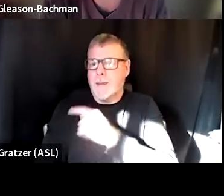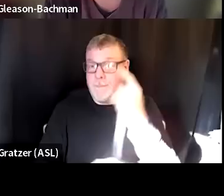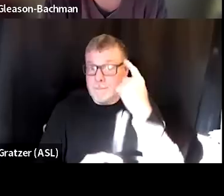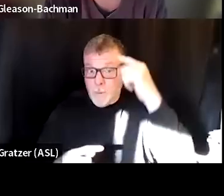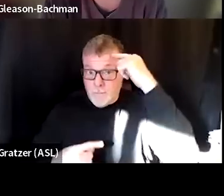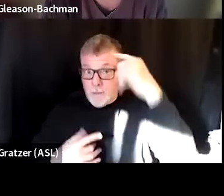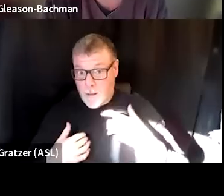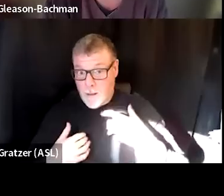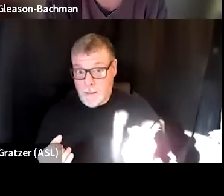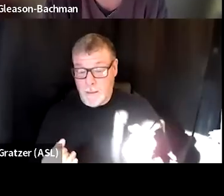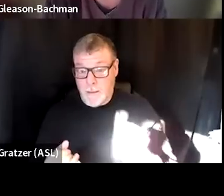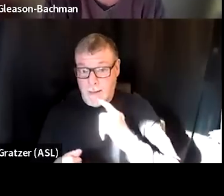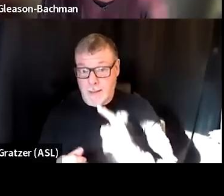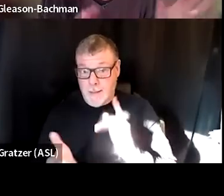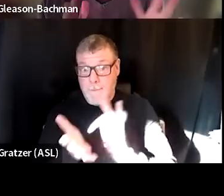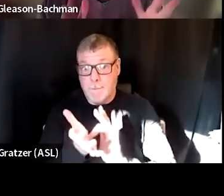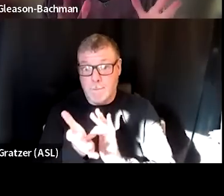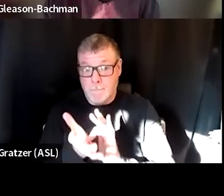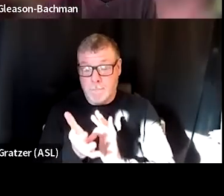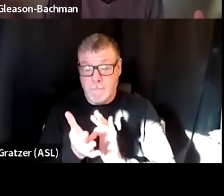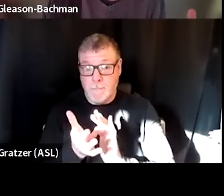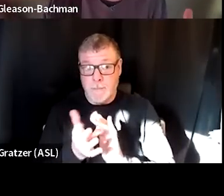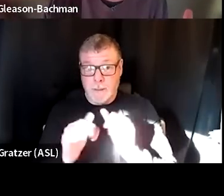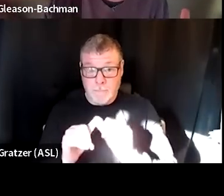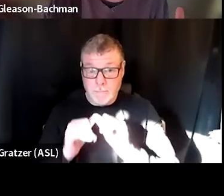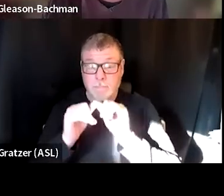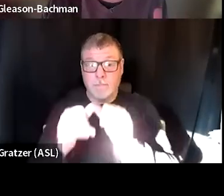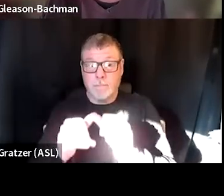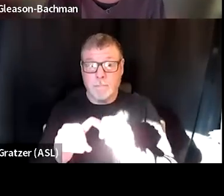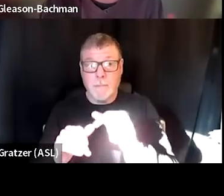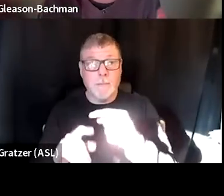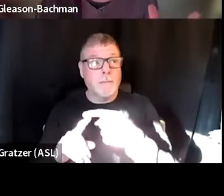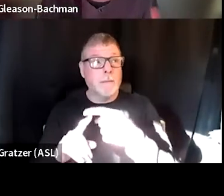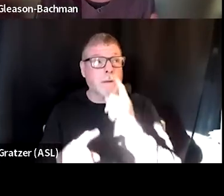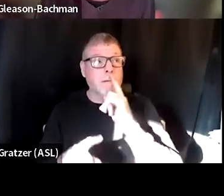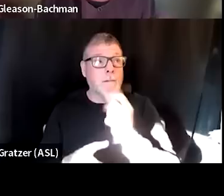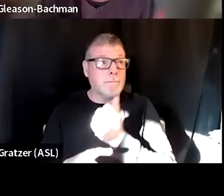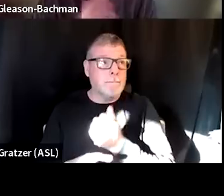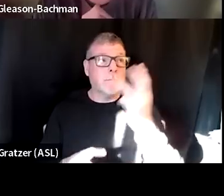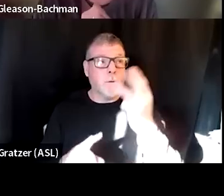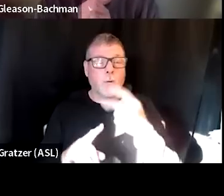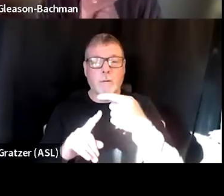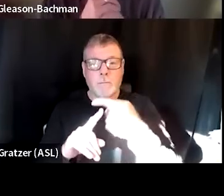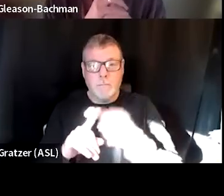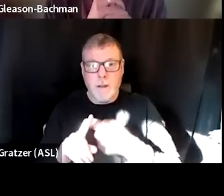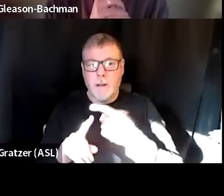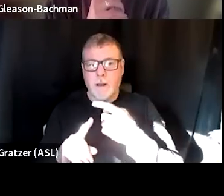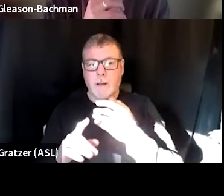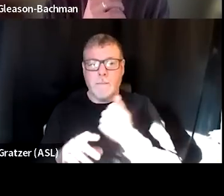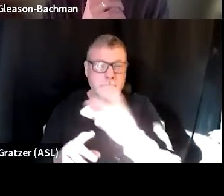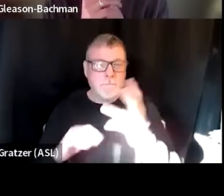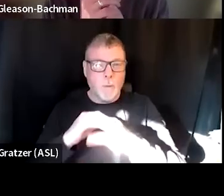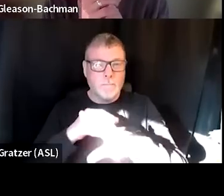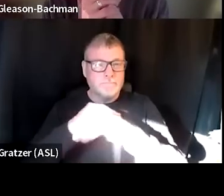mental health is just a mental health med that, lasts, usually it's for a month. I know there's a few that are a little bit longer, but can